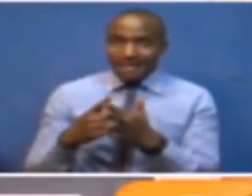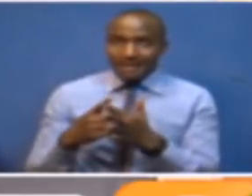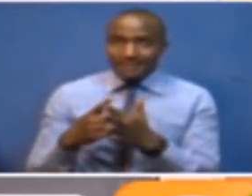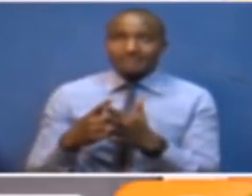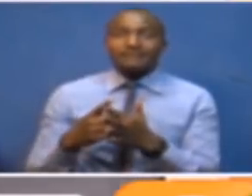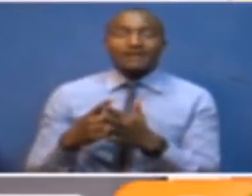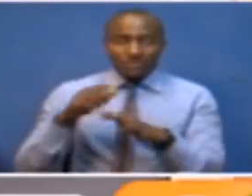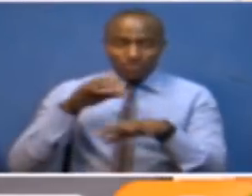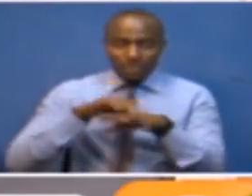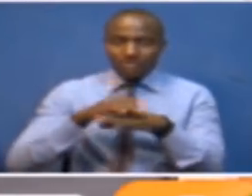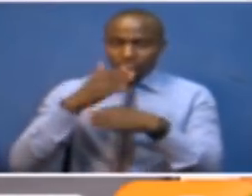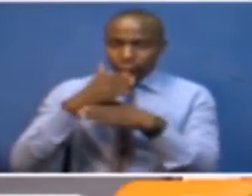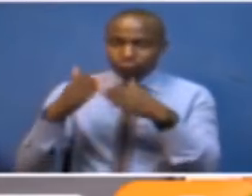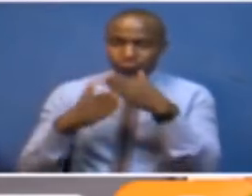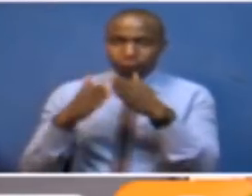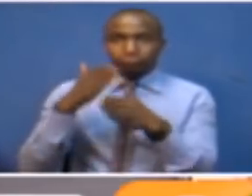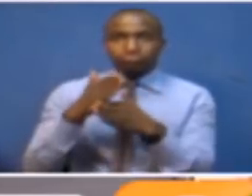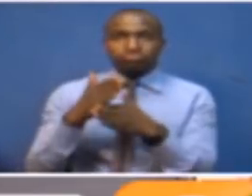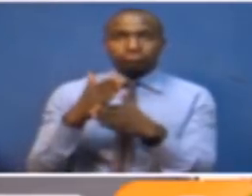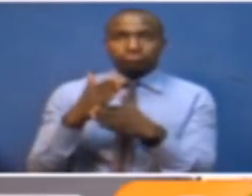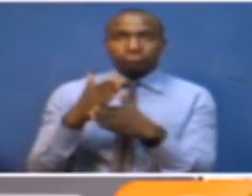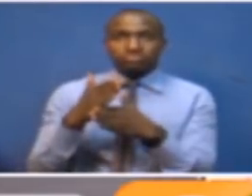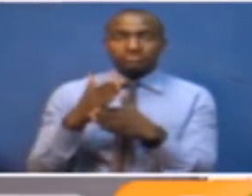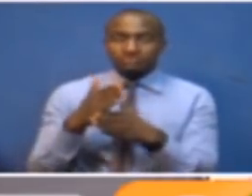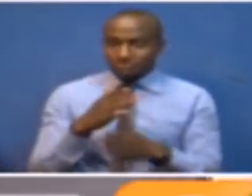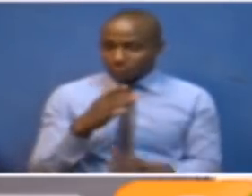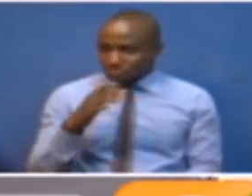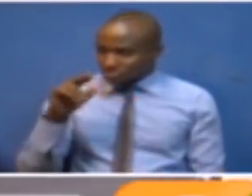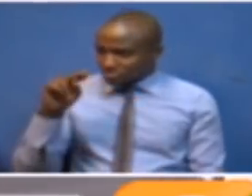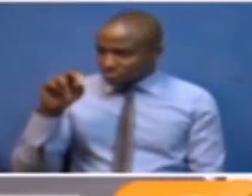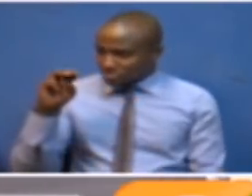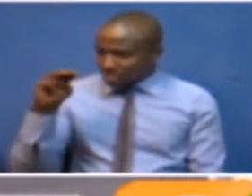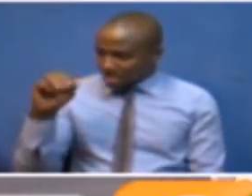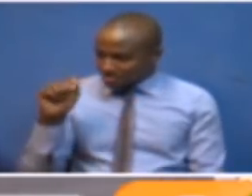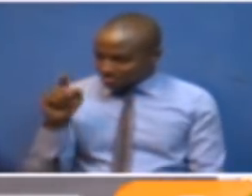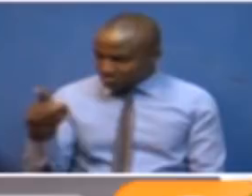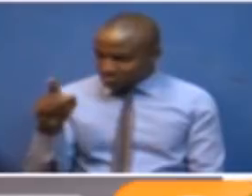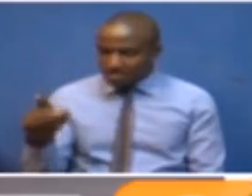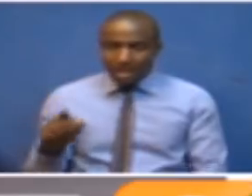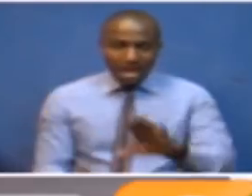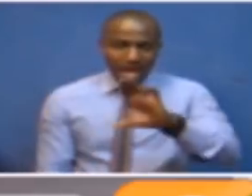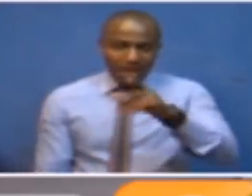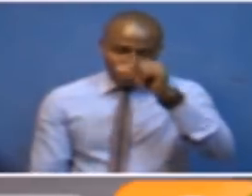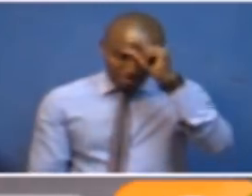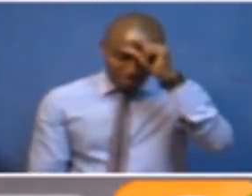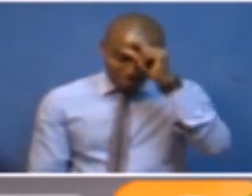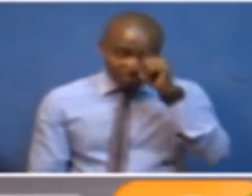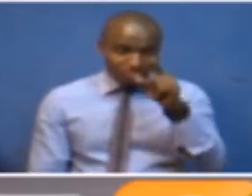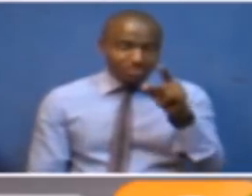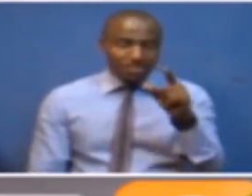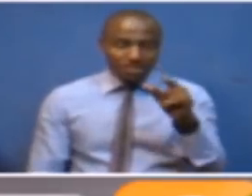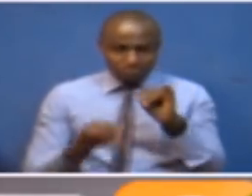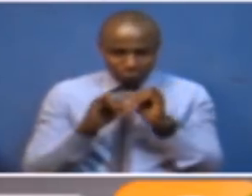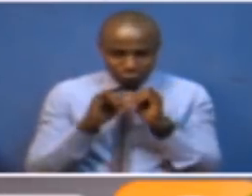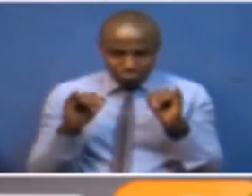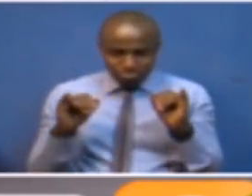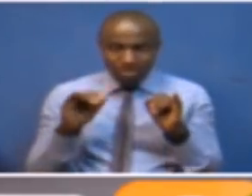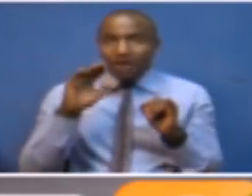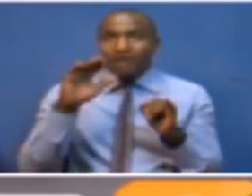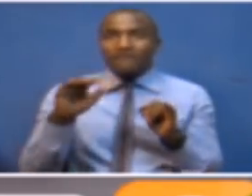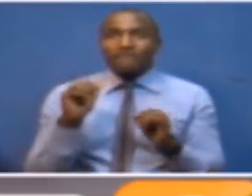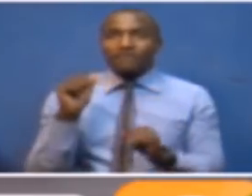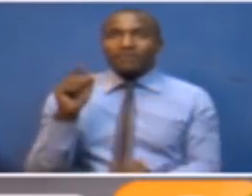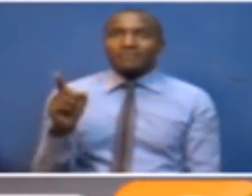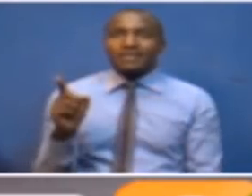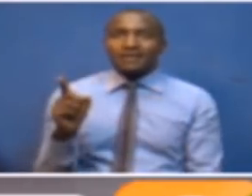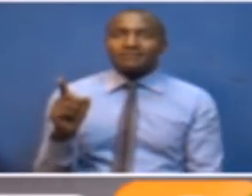building permit. So remember, you've gone to NEMA, you've gotten two certifications. You've gone to the county government, you have your building permit. From here, now,